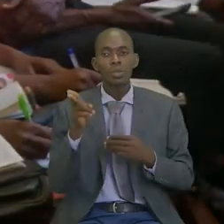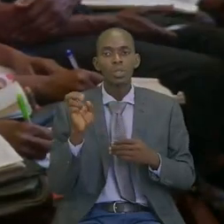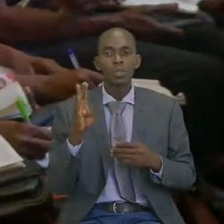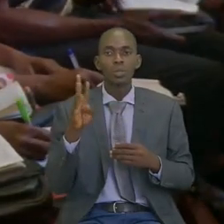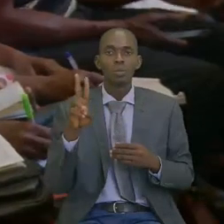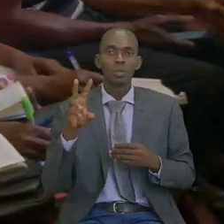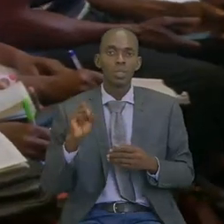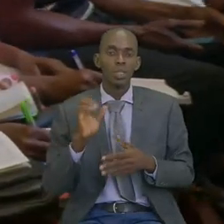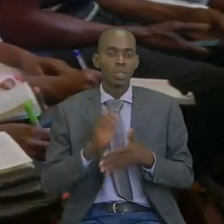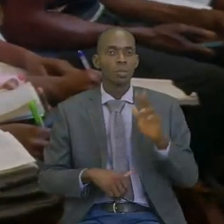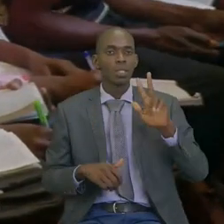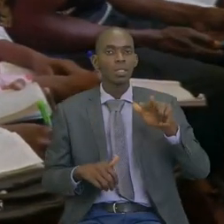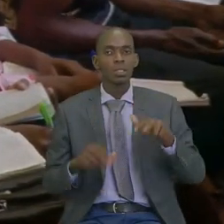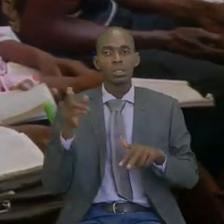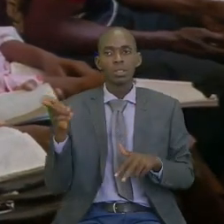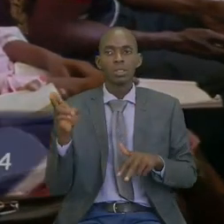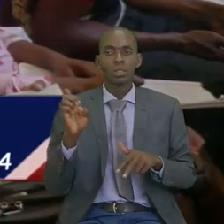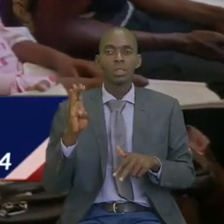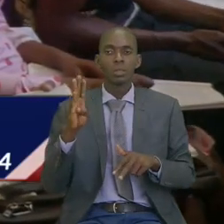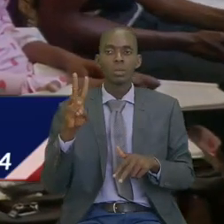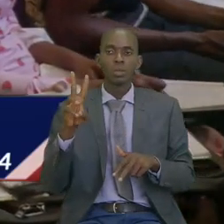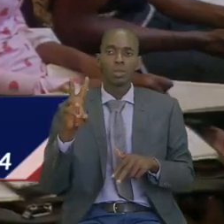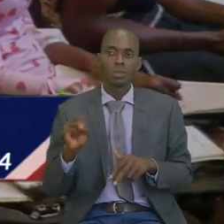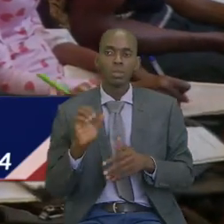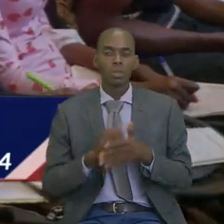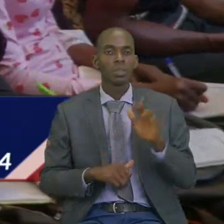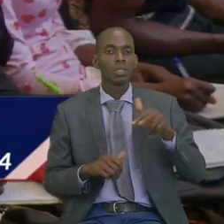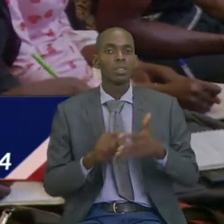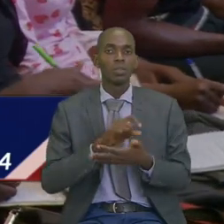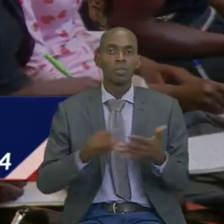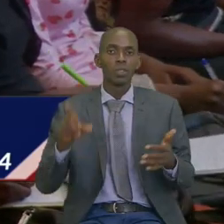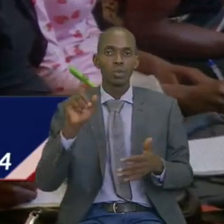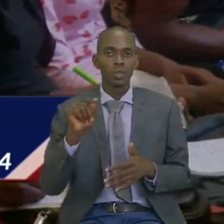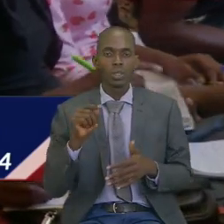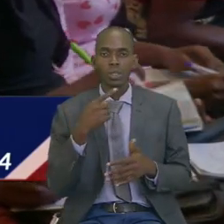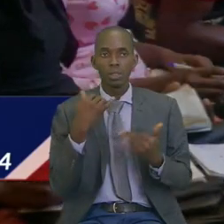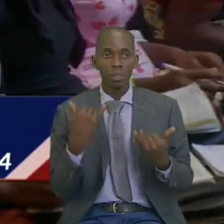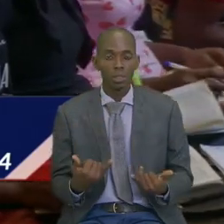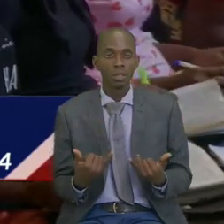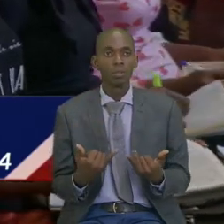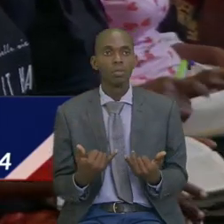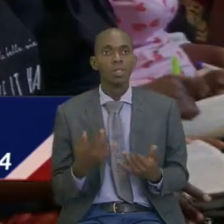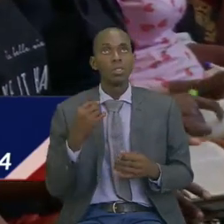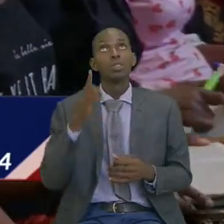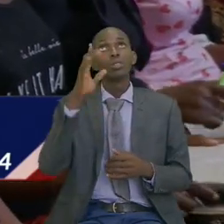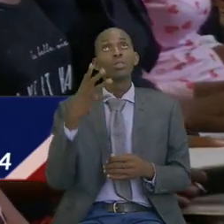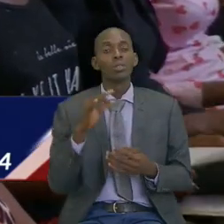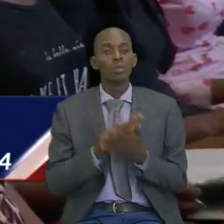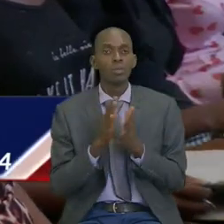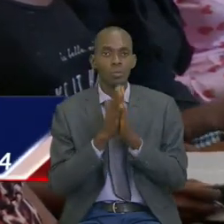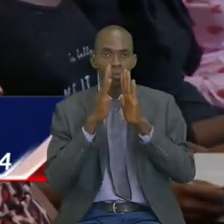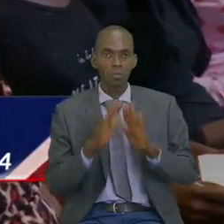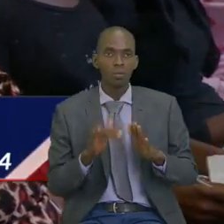we're reading from verse 20. Hebrews chapter 13, reading from verse 20. Now the God of peace,